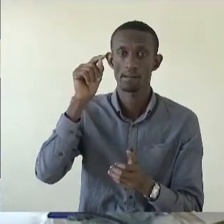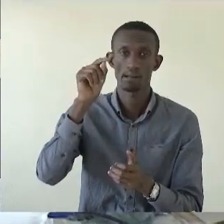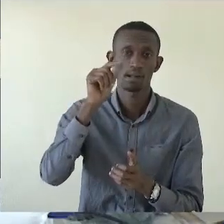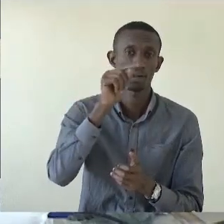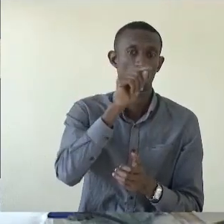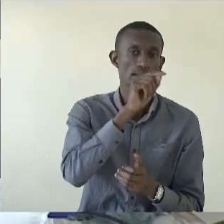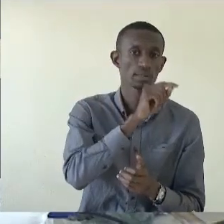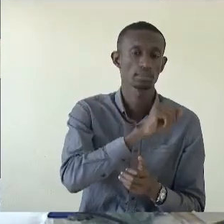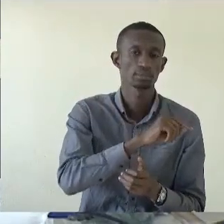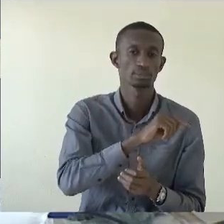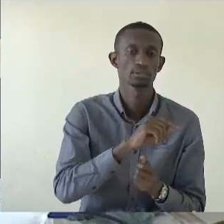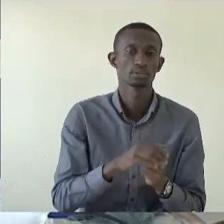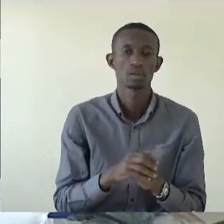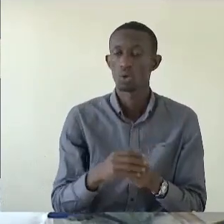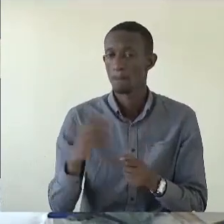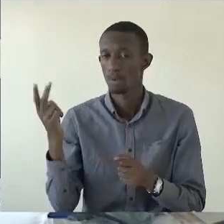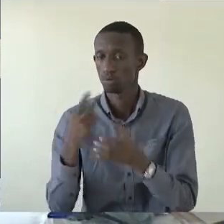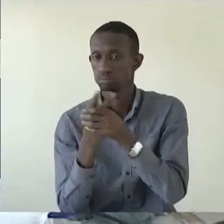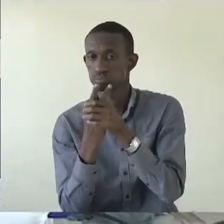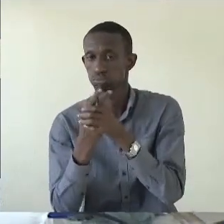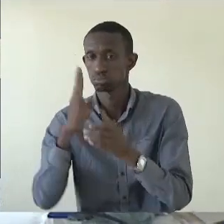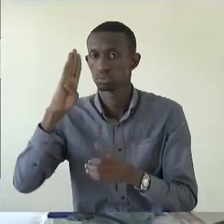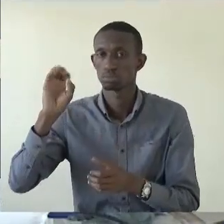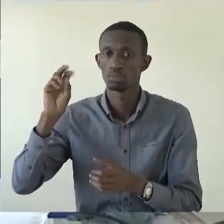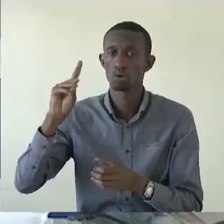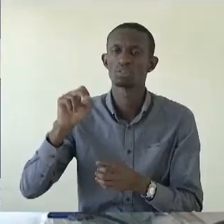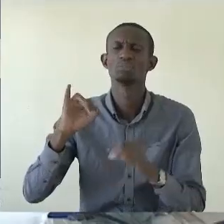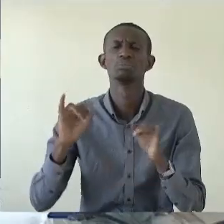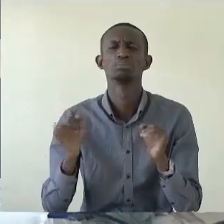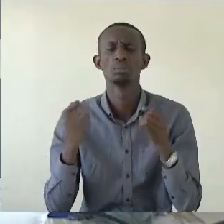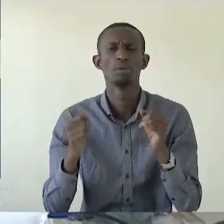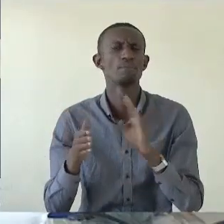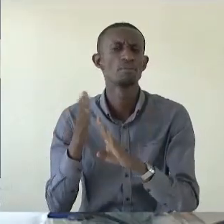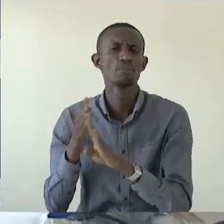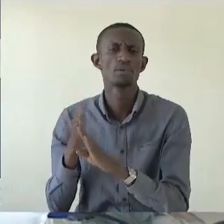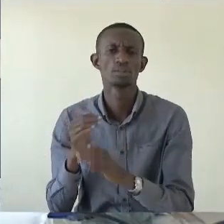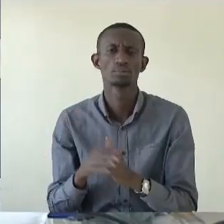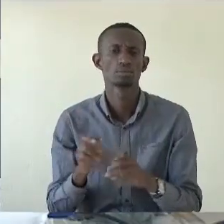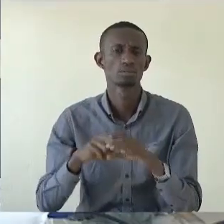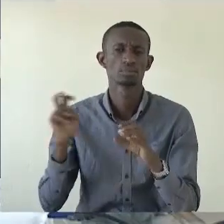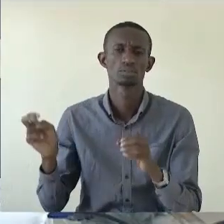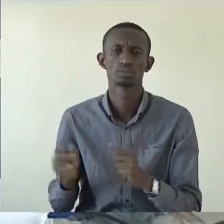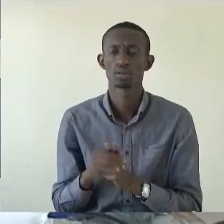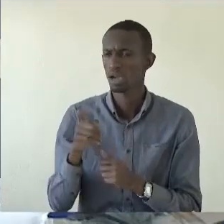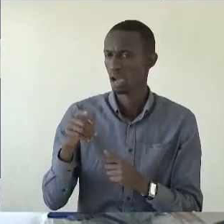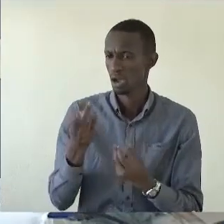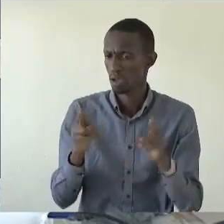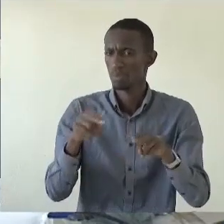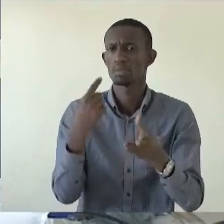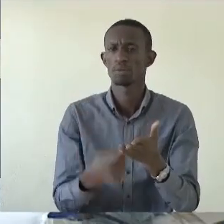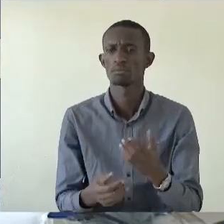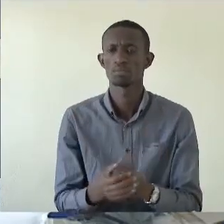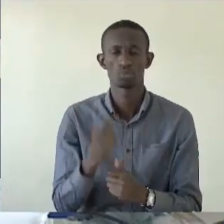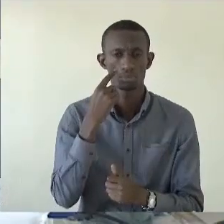3 bromide. So this bond will try to weaken out. And then what will happen,